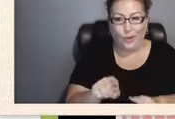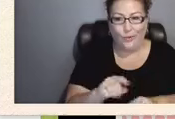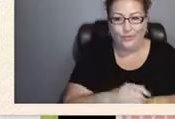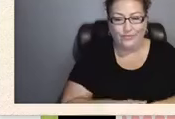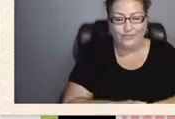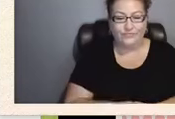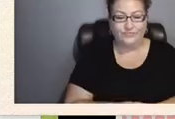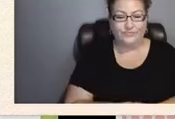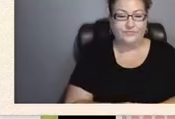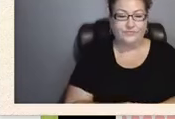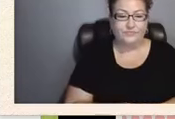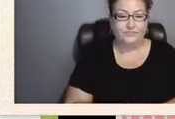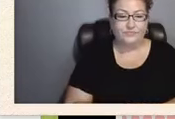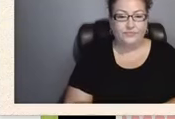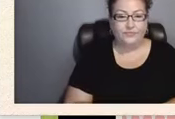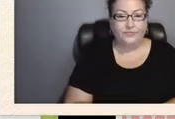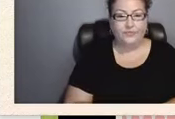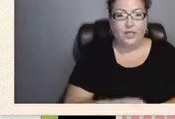So,